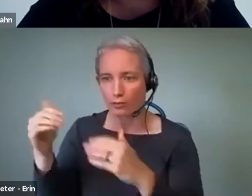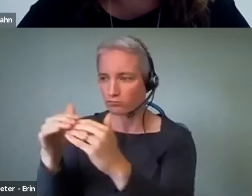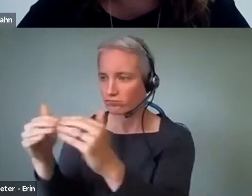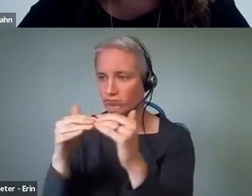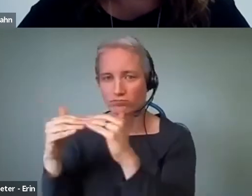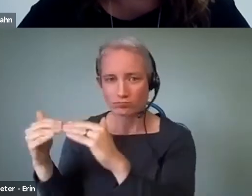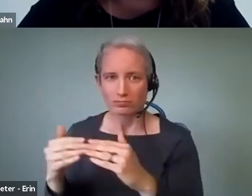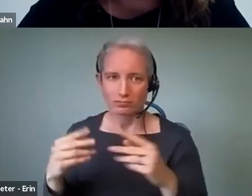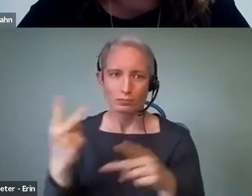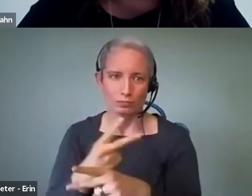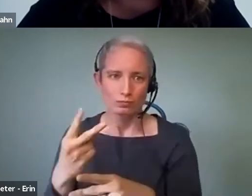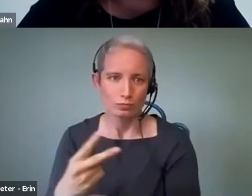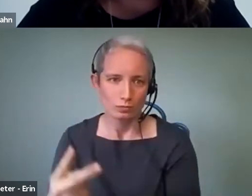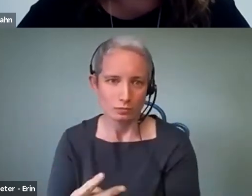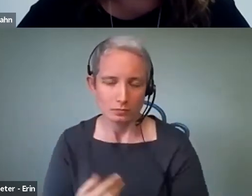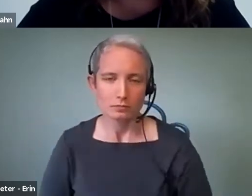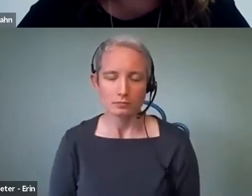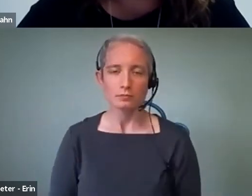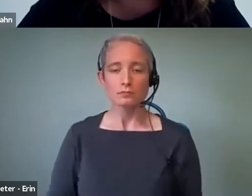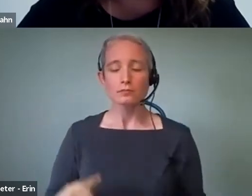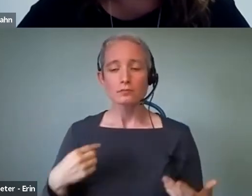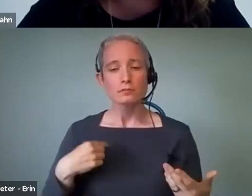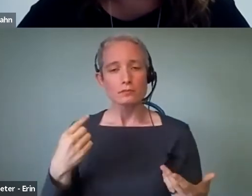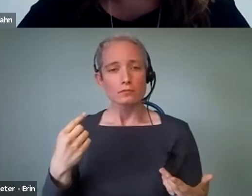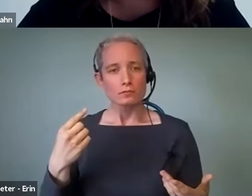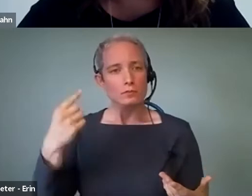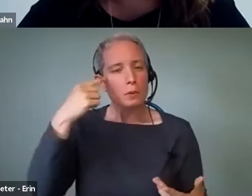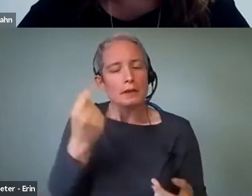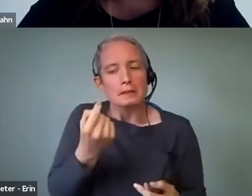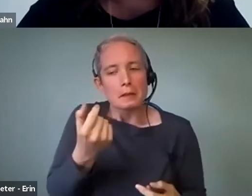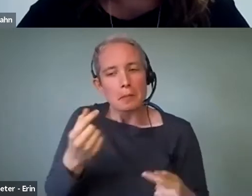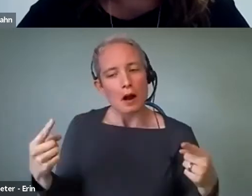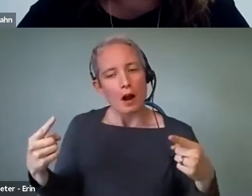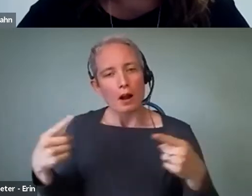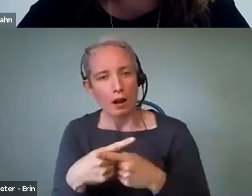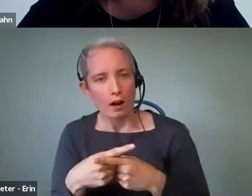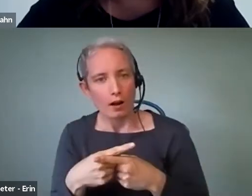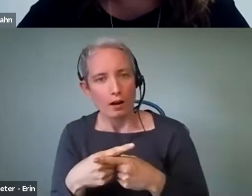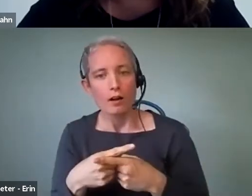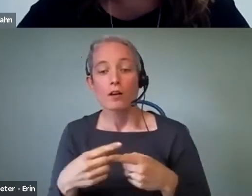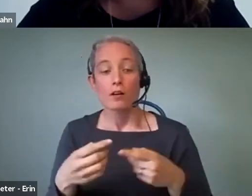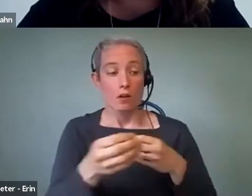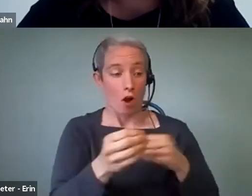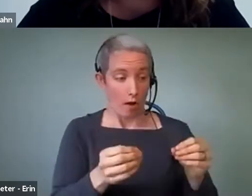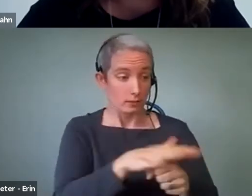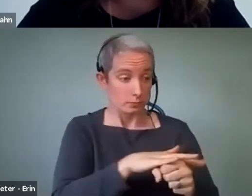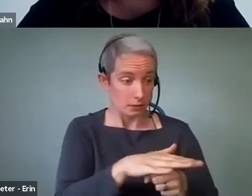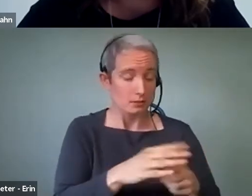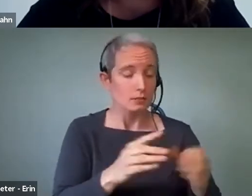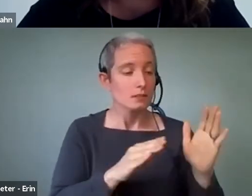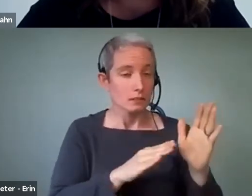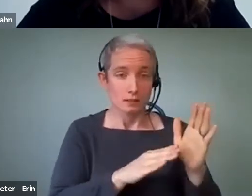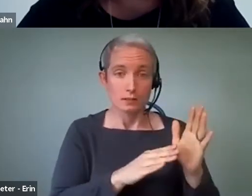office space fulfills. So I find it contradictory a little bit that office spaces are often designed